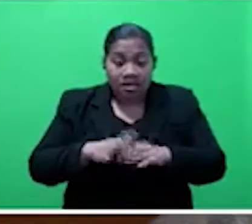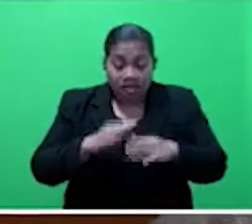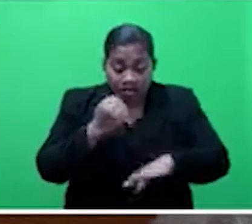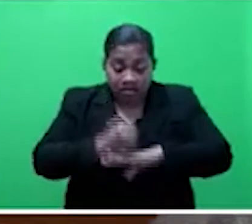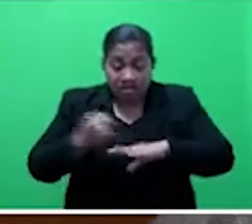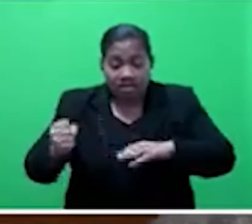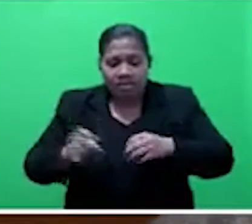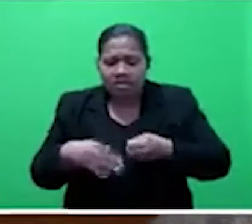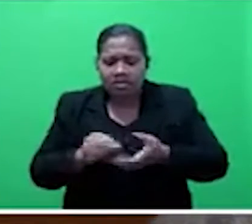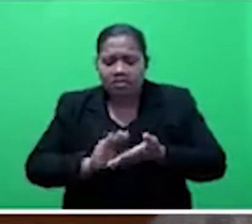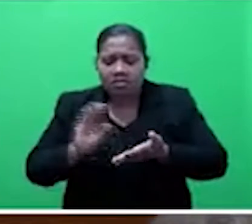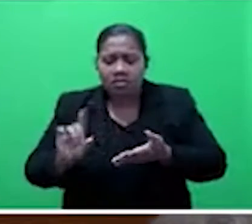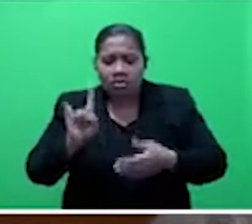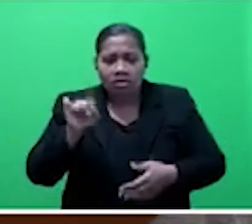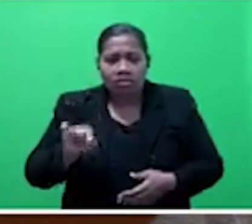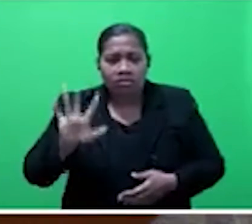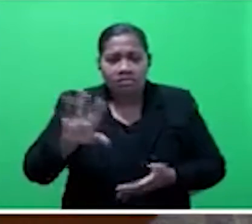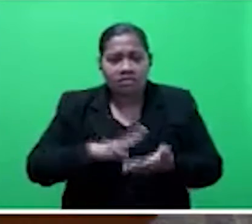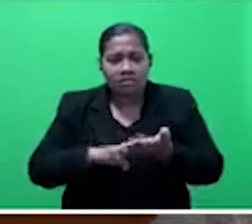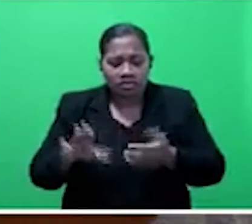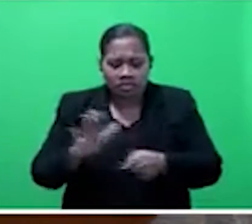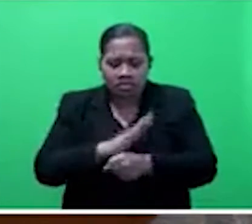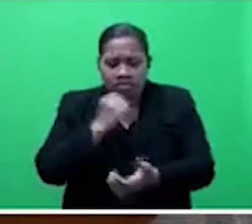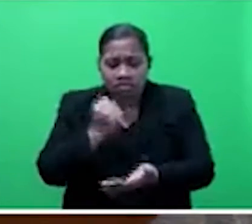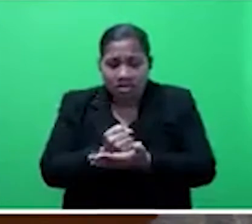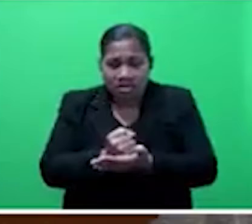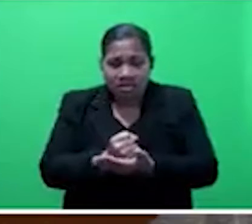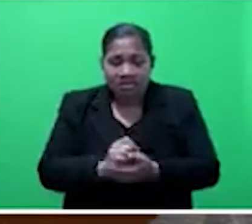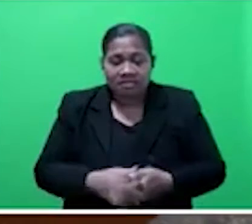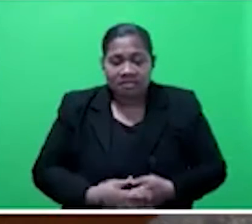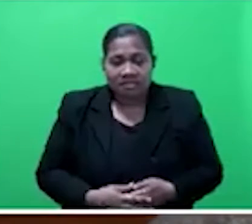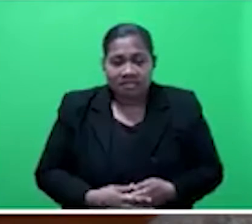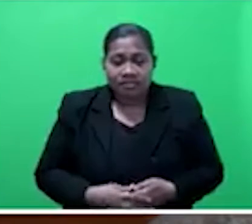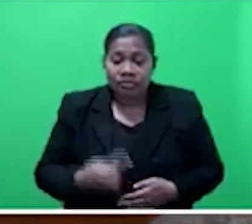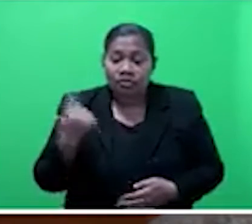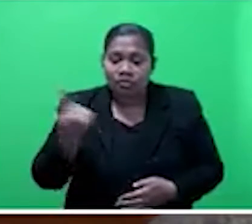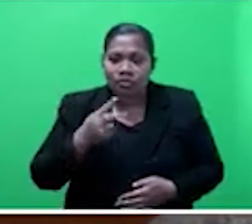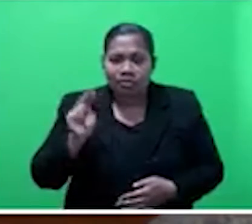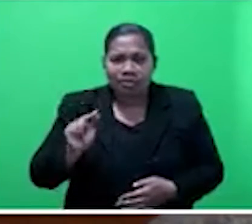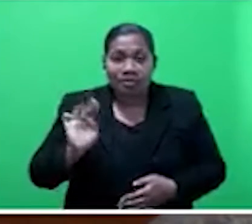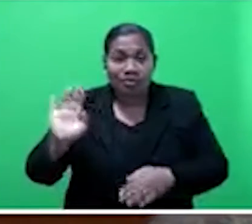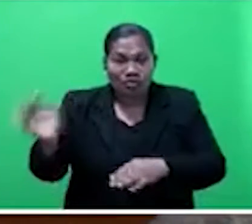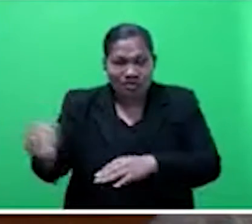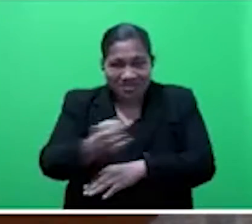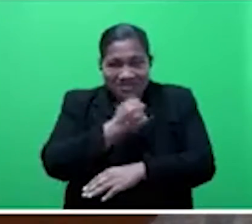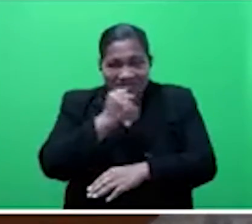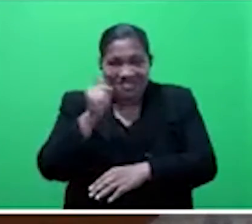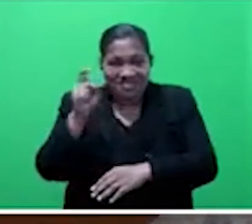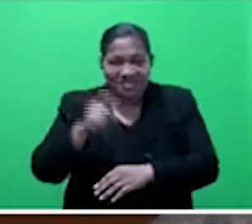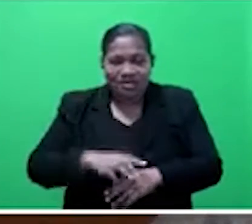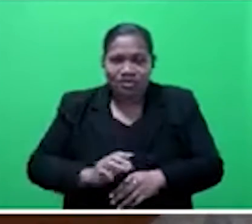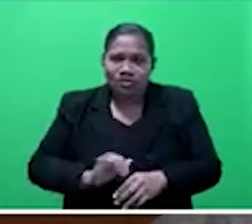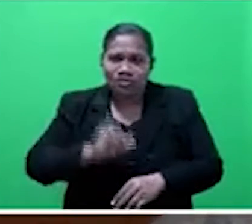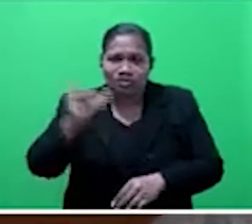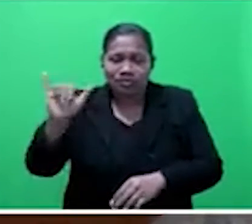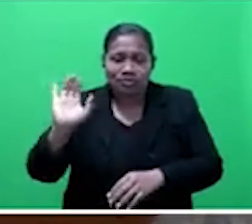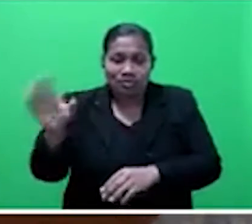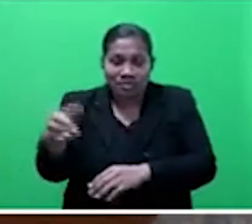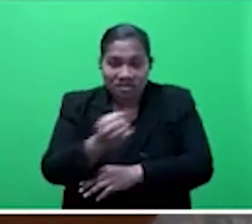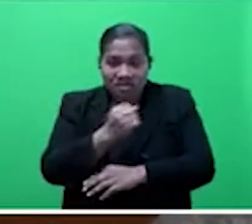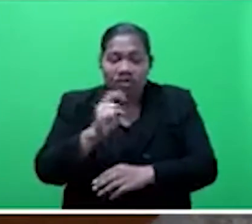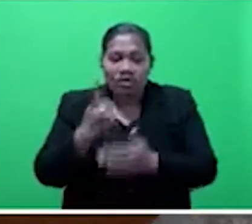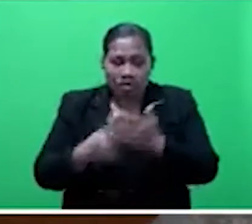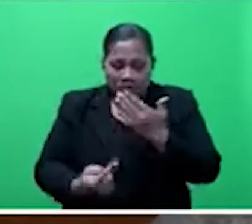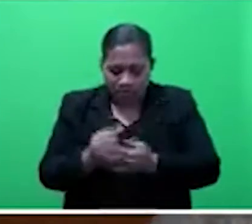that will ensure that definitive treatment for those who need overseas treatment will be made more accessible now more than ever.